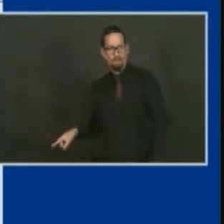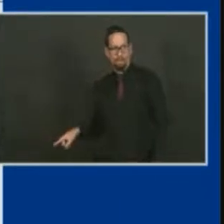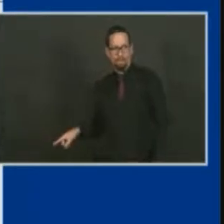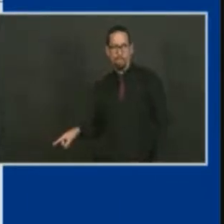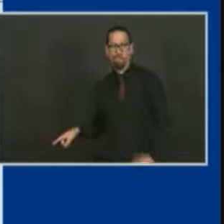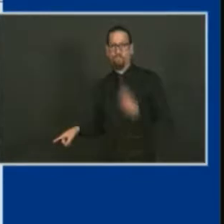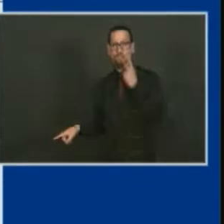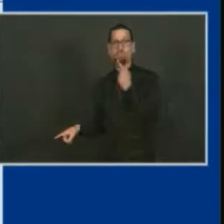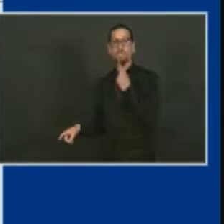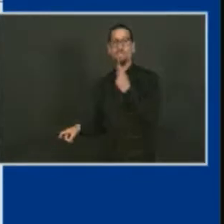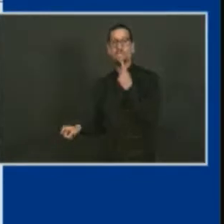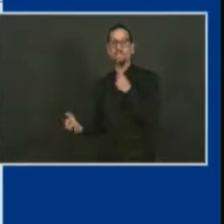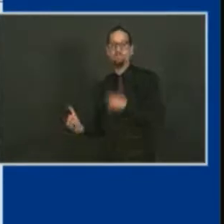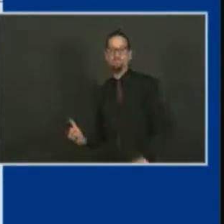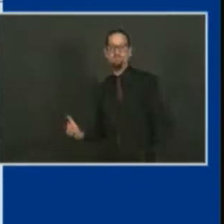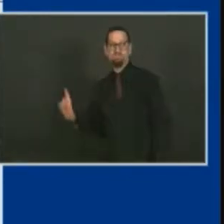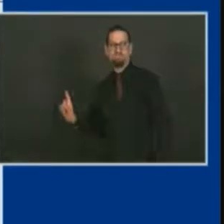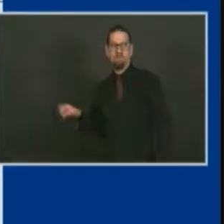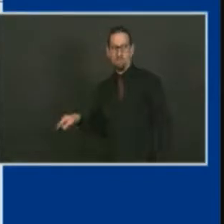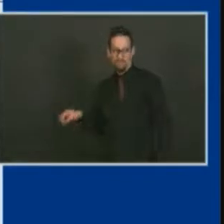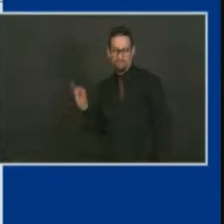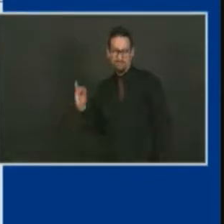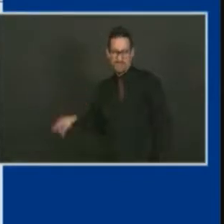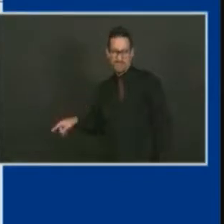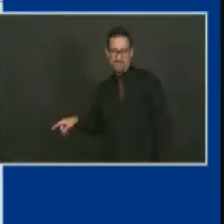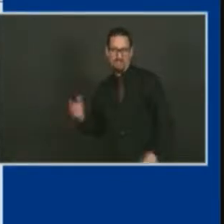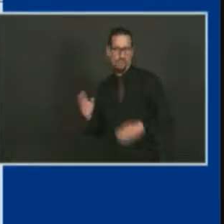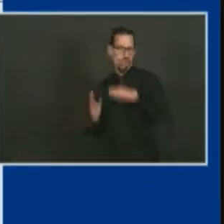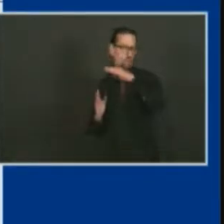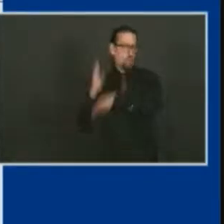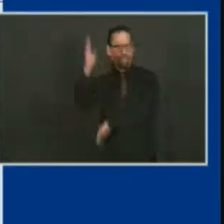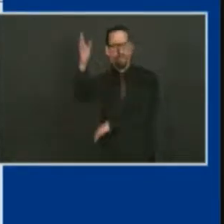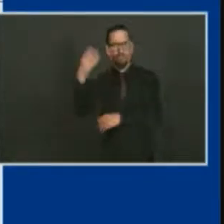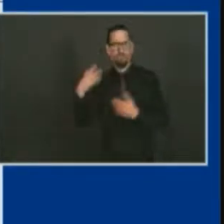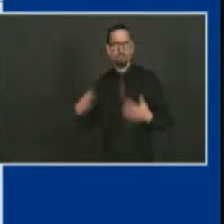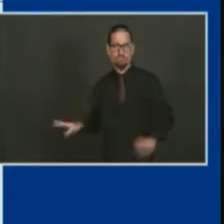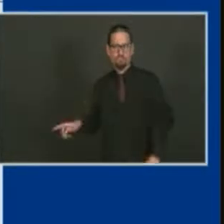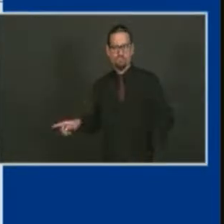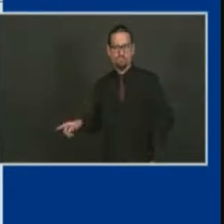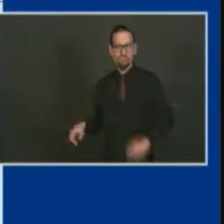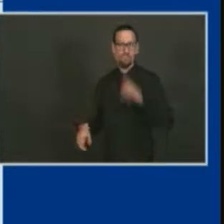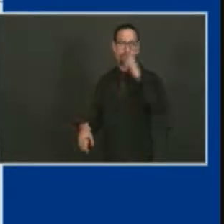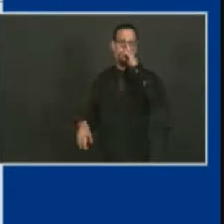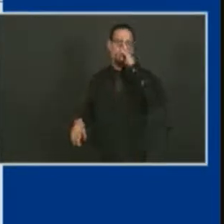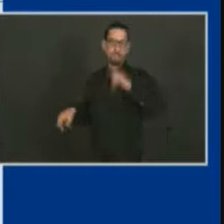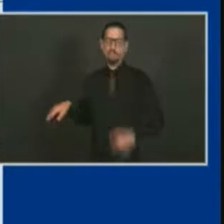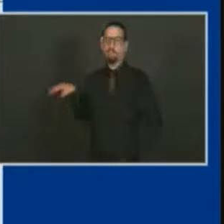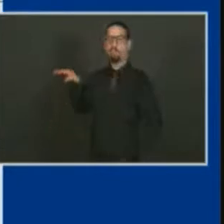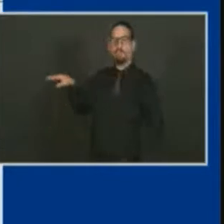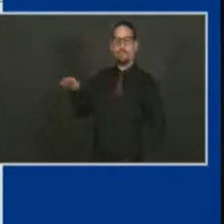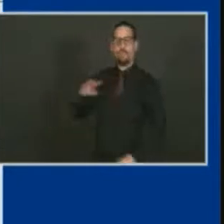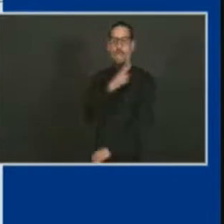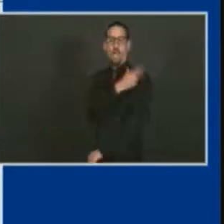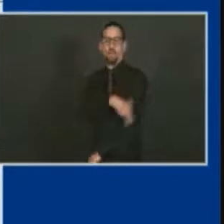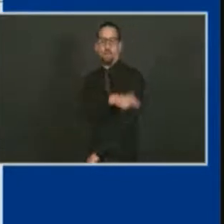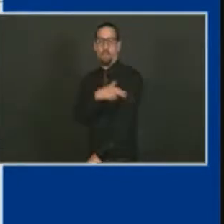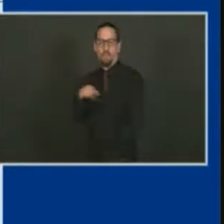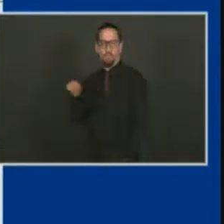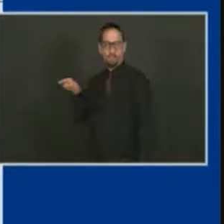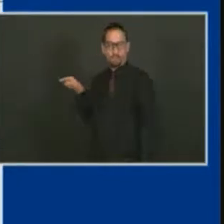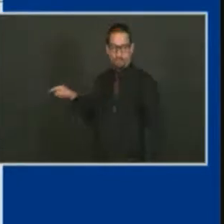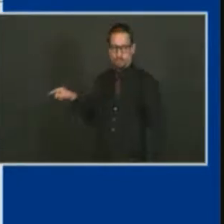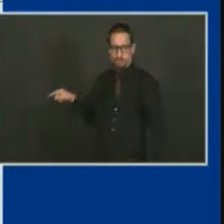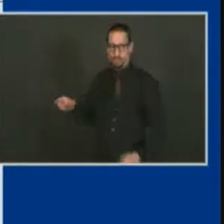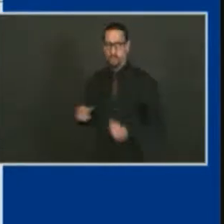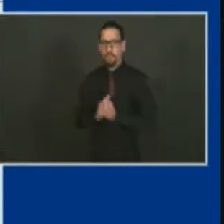see a slight decline in new hospitalizations, down from 116 to 94. So that's good, but